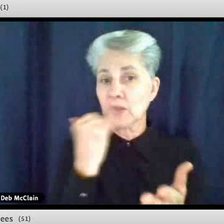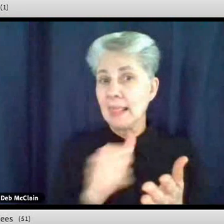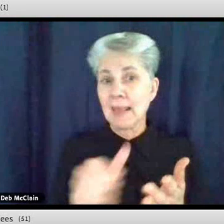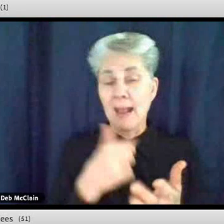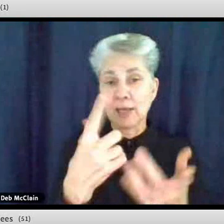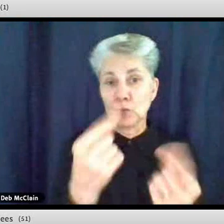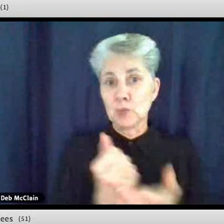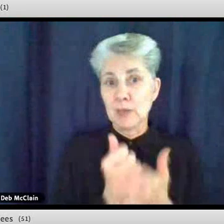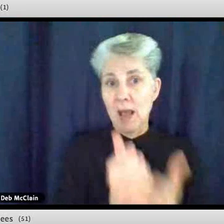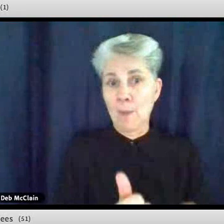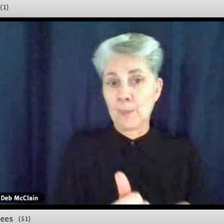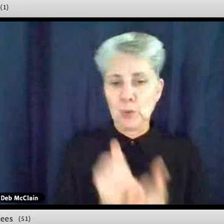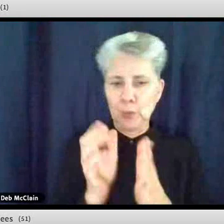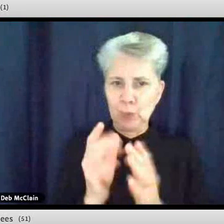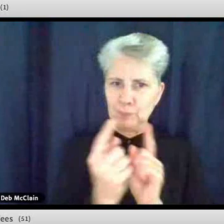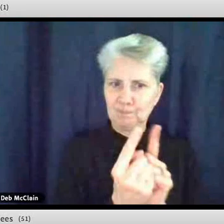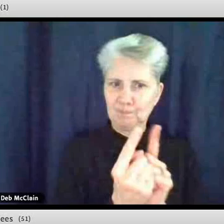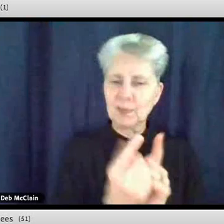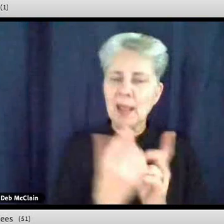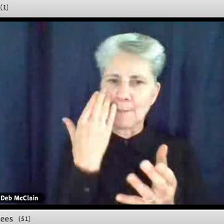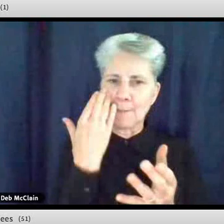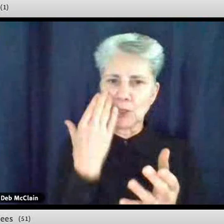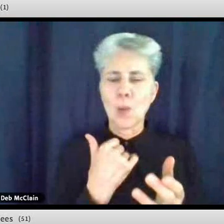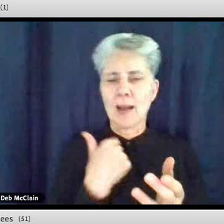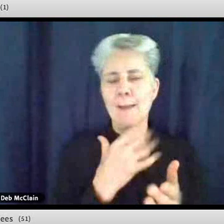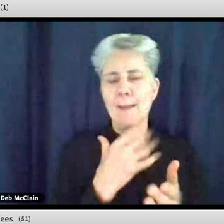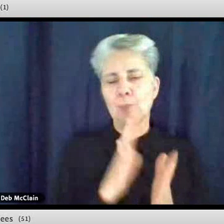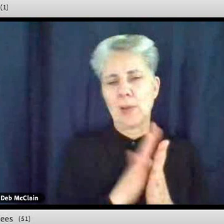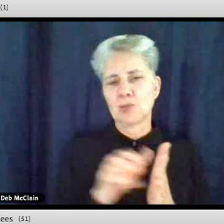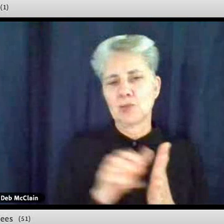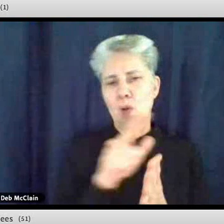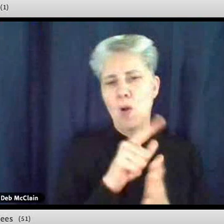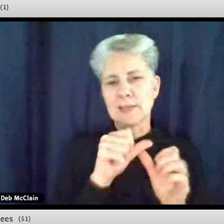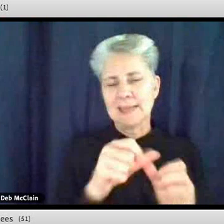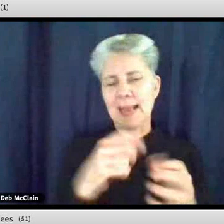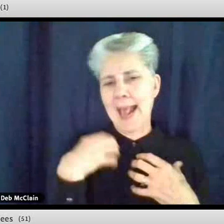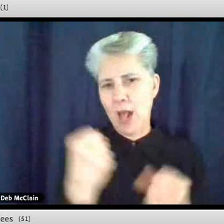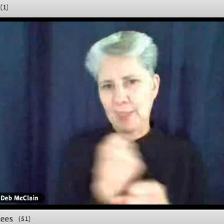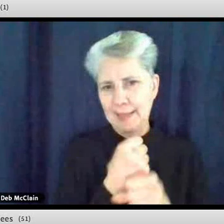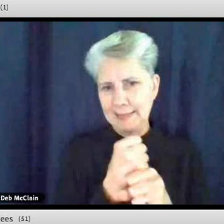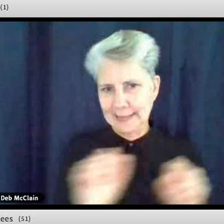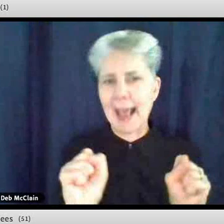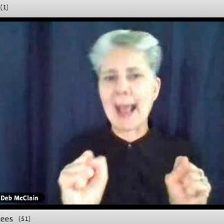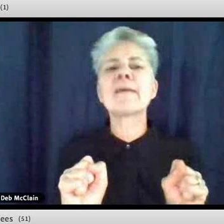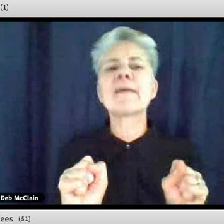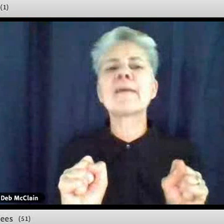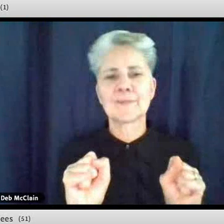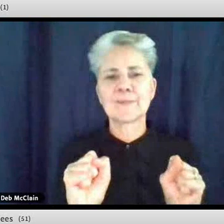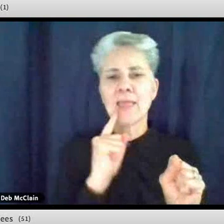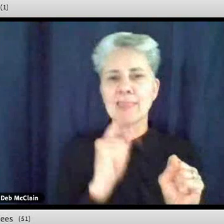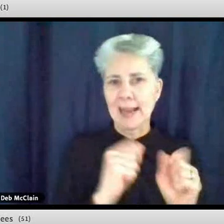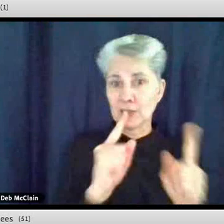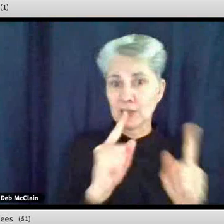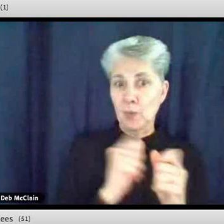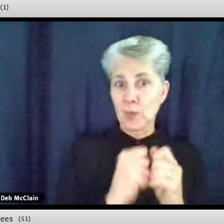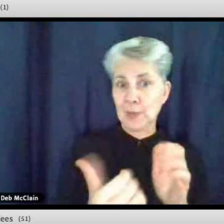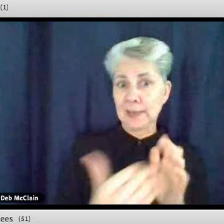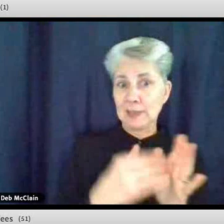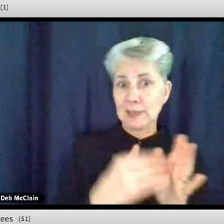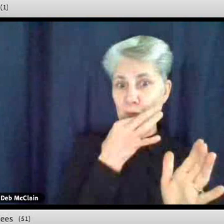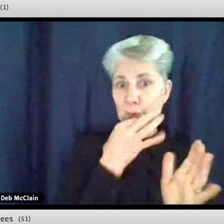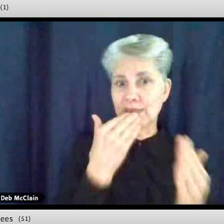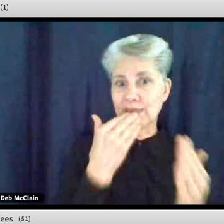time, but hopefully there's some sources that will help. And if there's anything I can do to help you personally, please let me know. And I pray that you